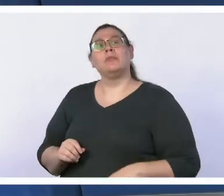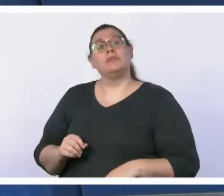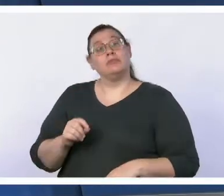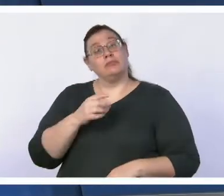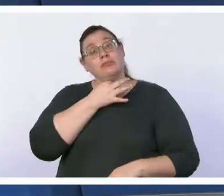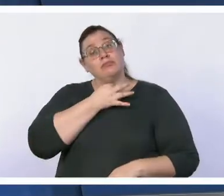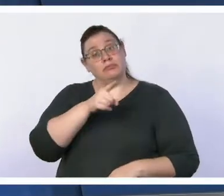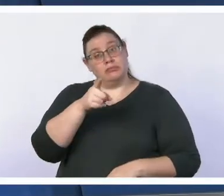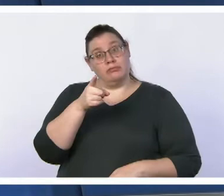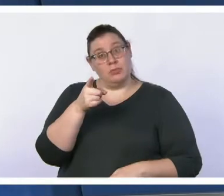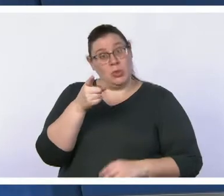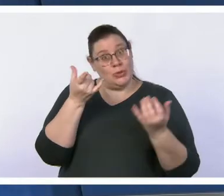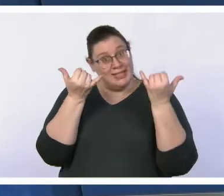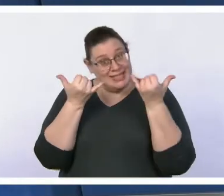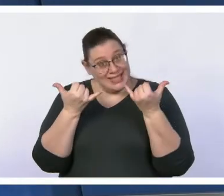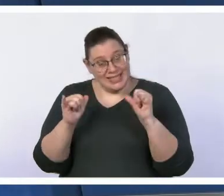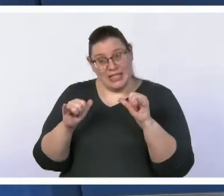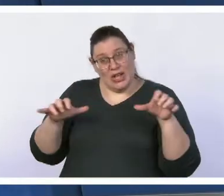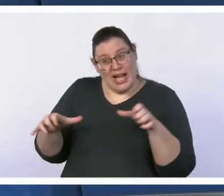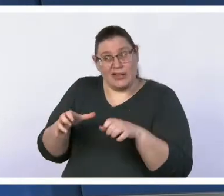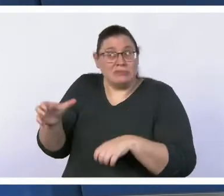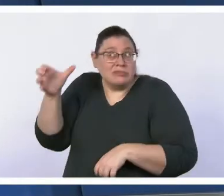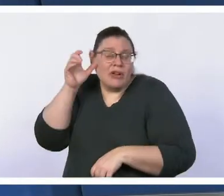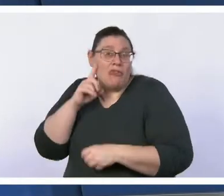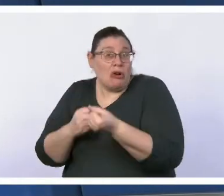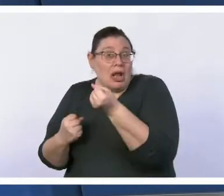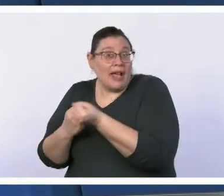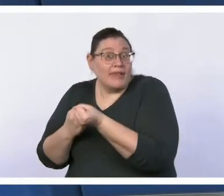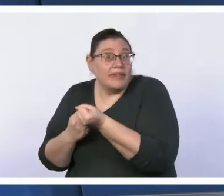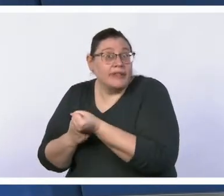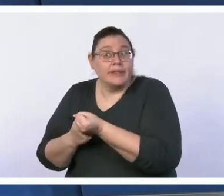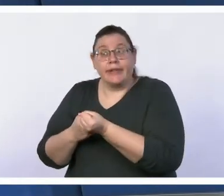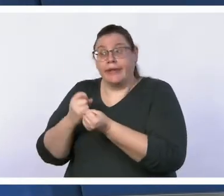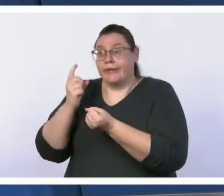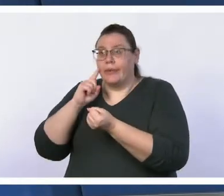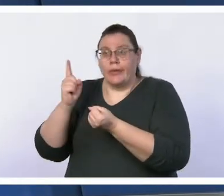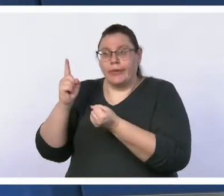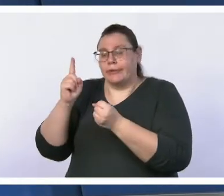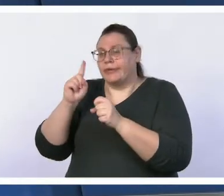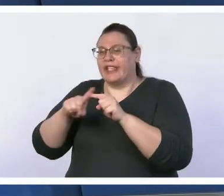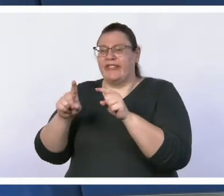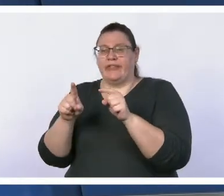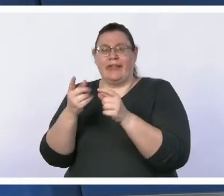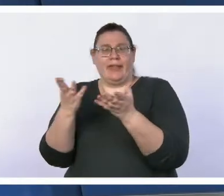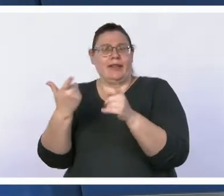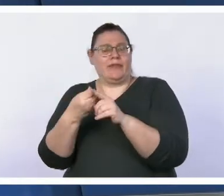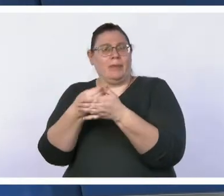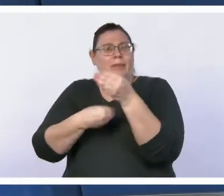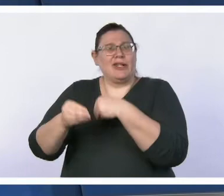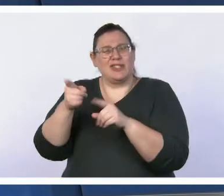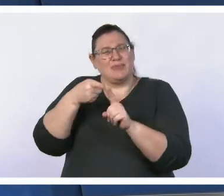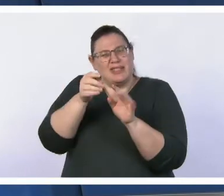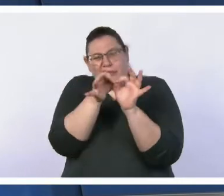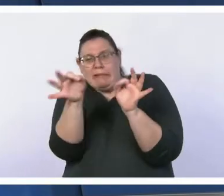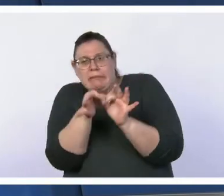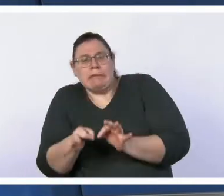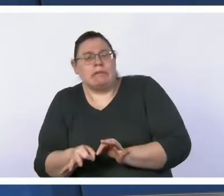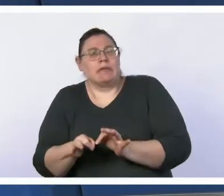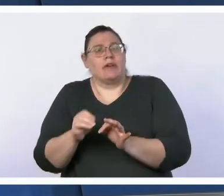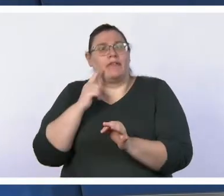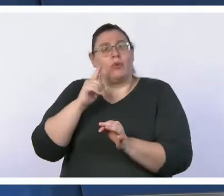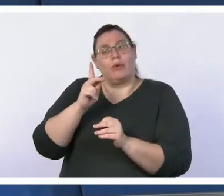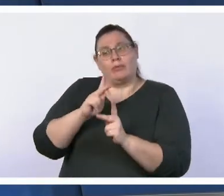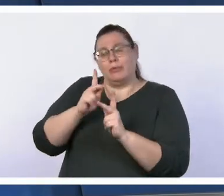actively listen to advocacy for different line items in the budget for your constituents